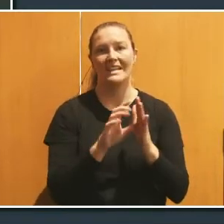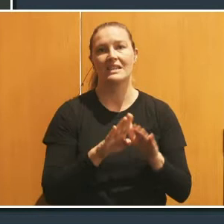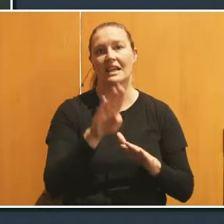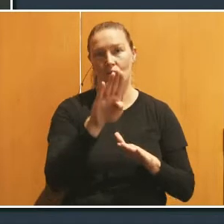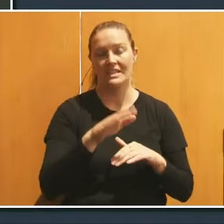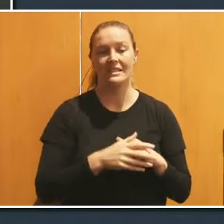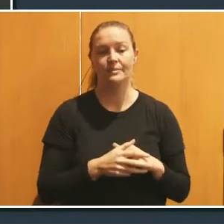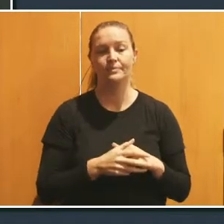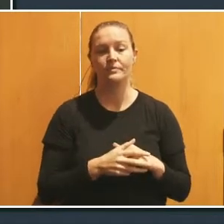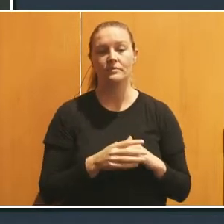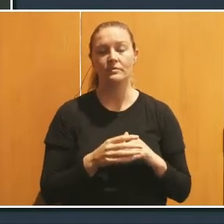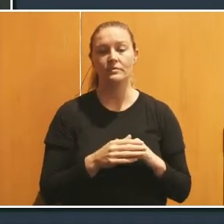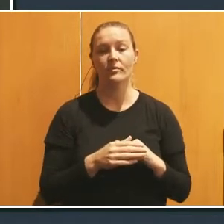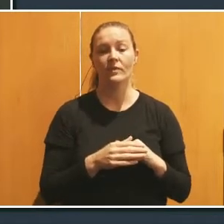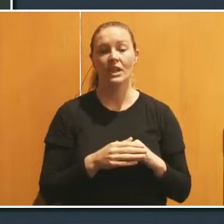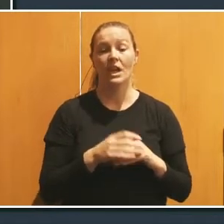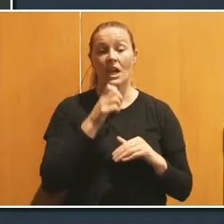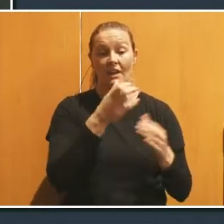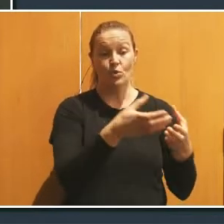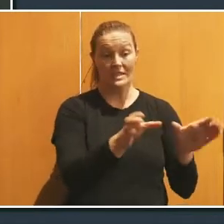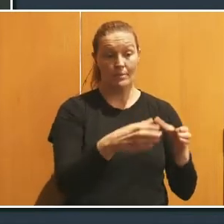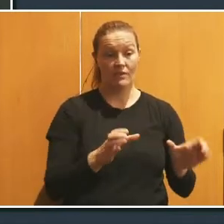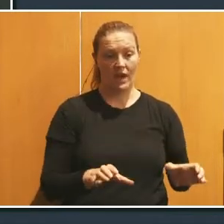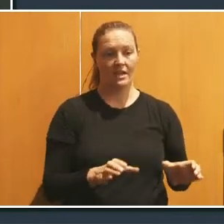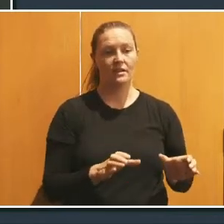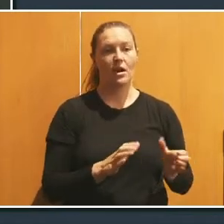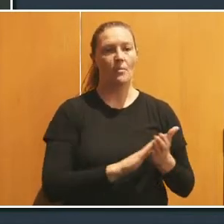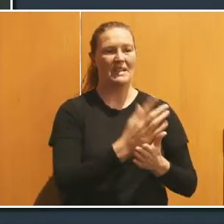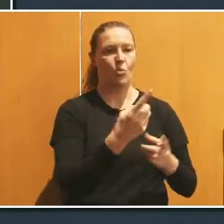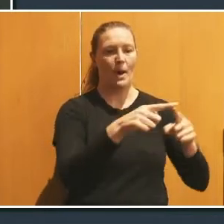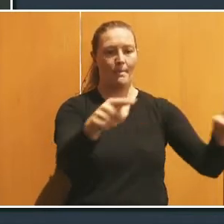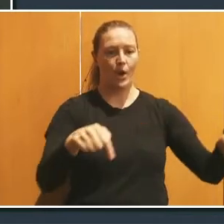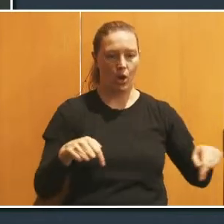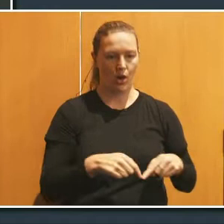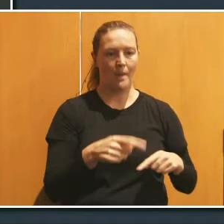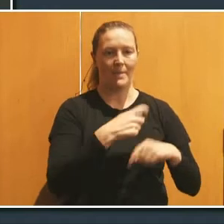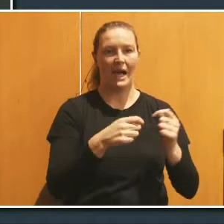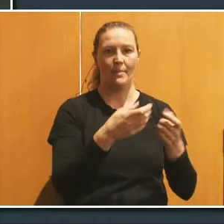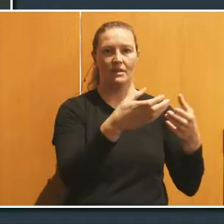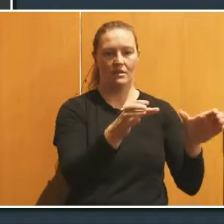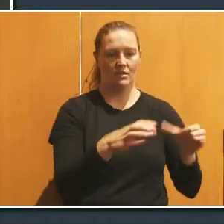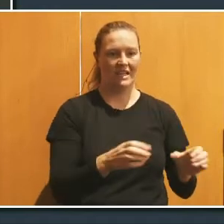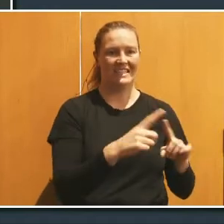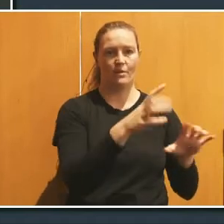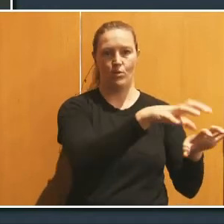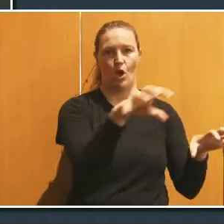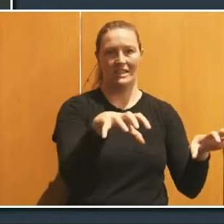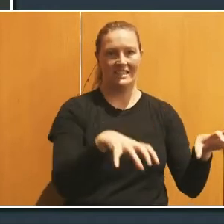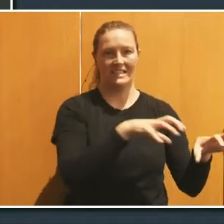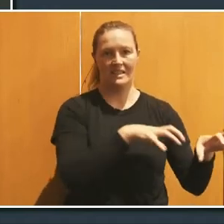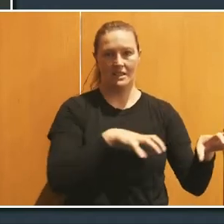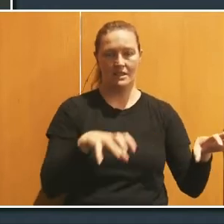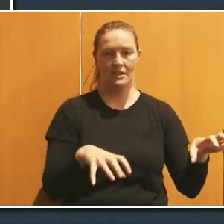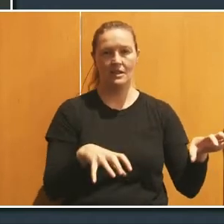when you're subdividing the land, you're just taking one block and making it into multiple blocks. Well, there's no real increase or burden on